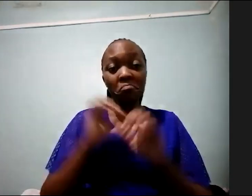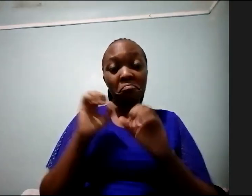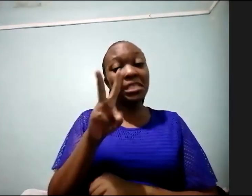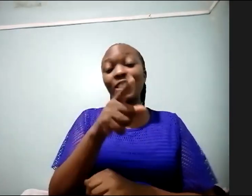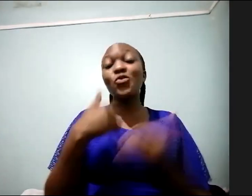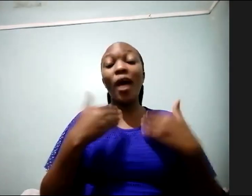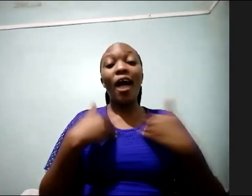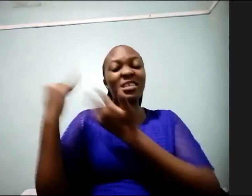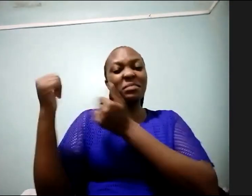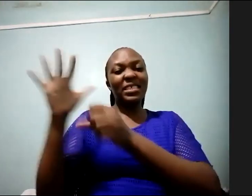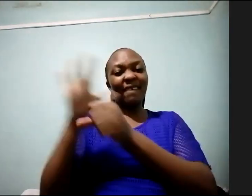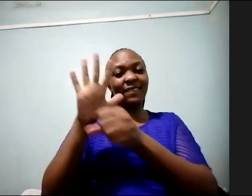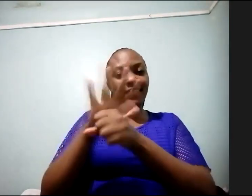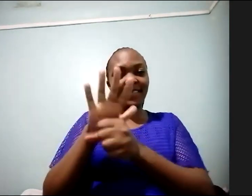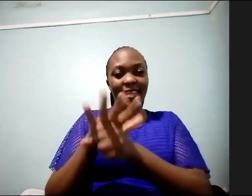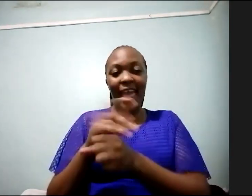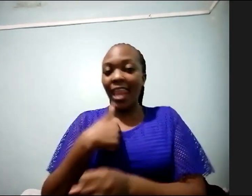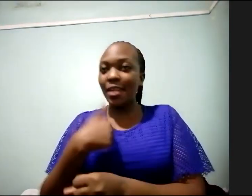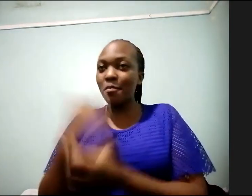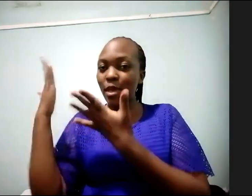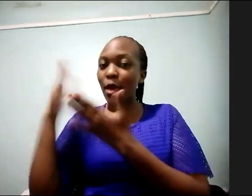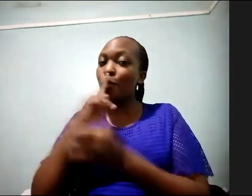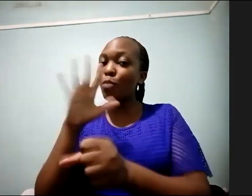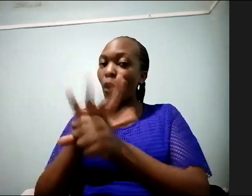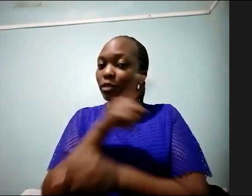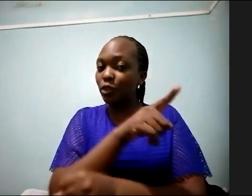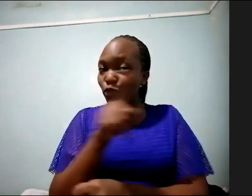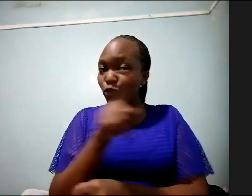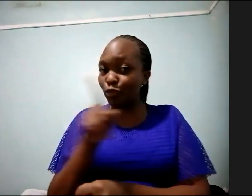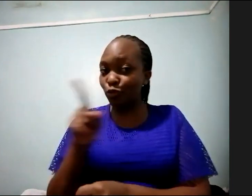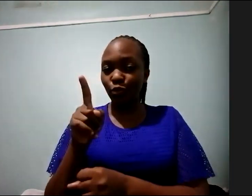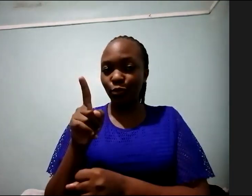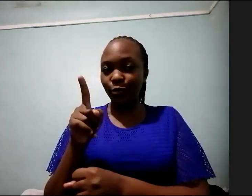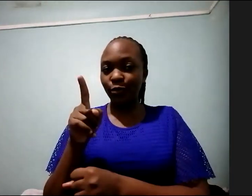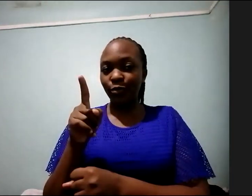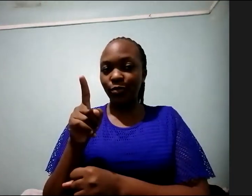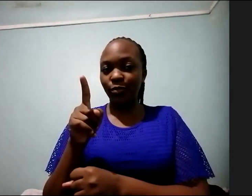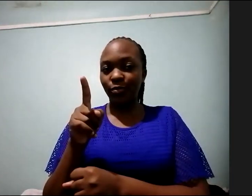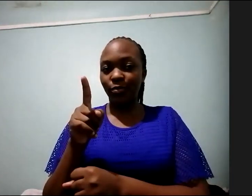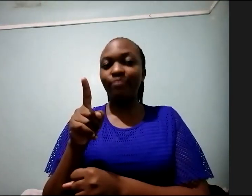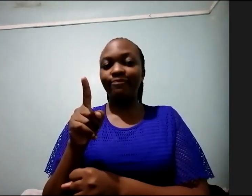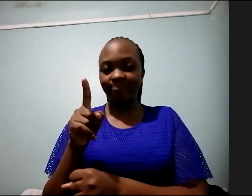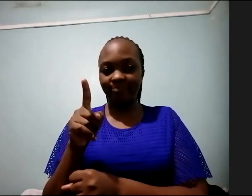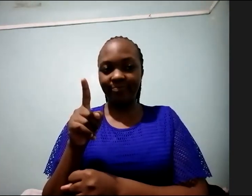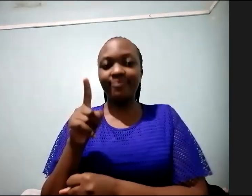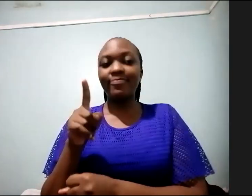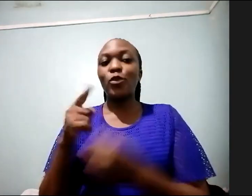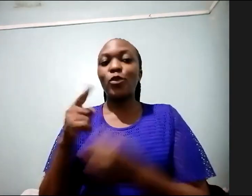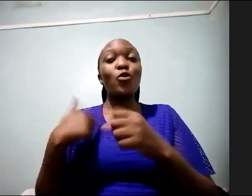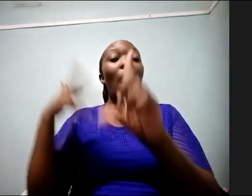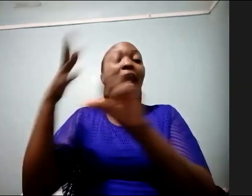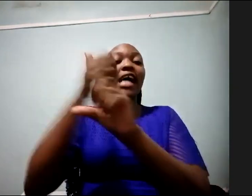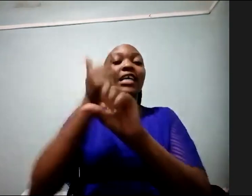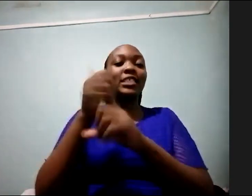we are getting to the boiling point of the whole conversation. And this is